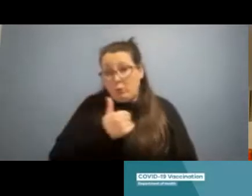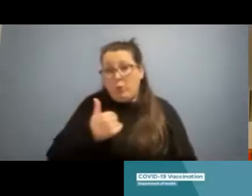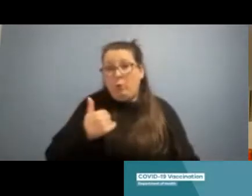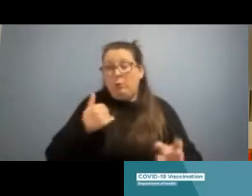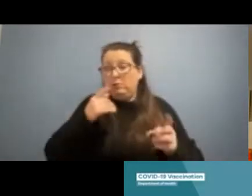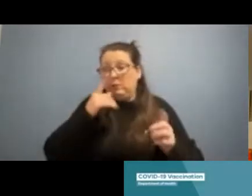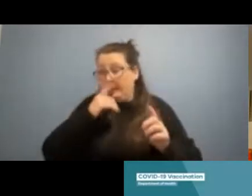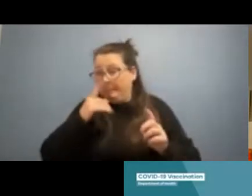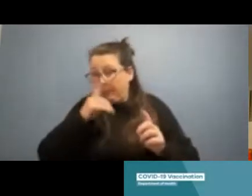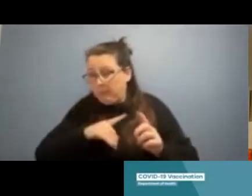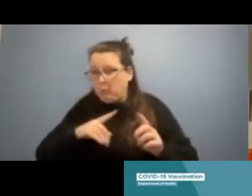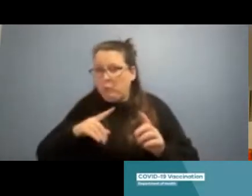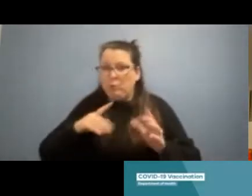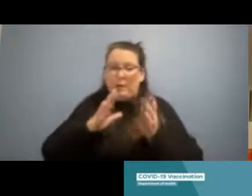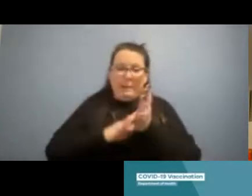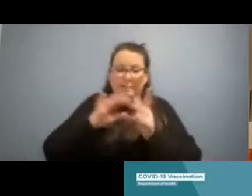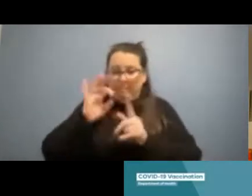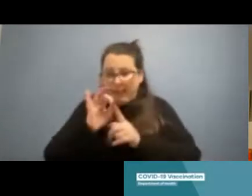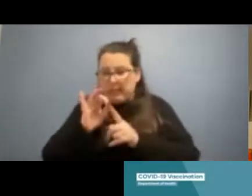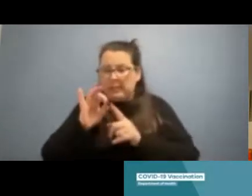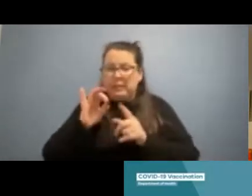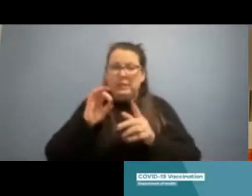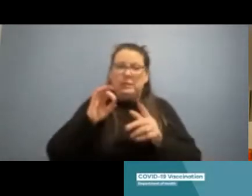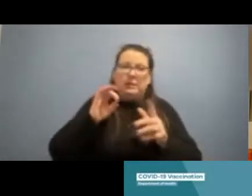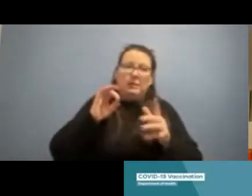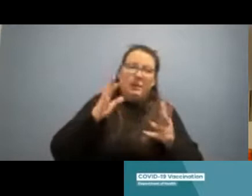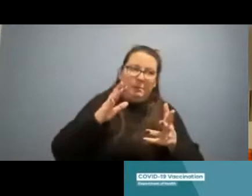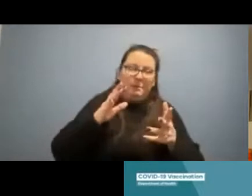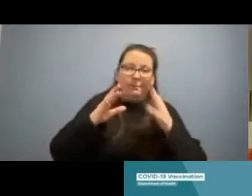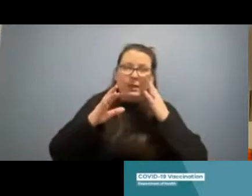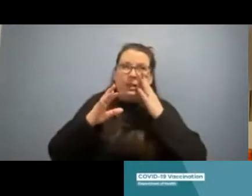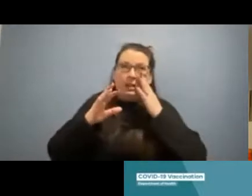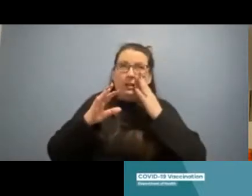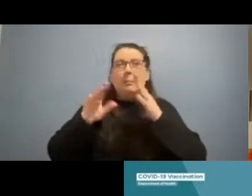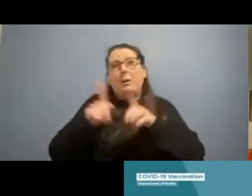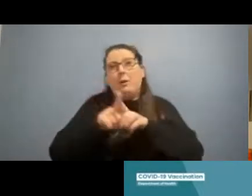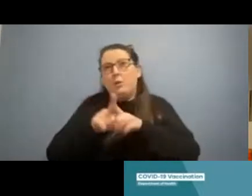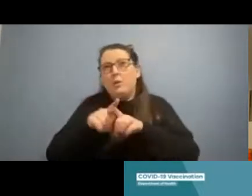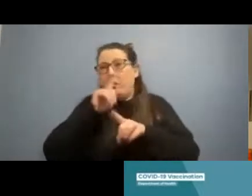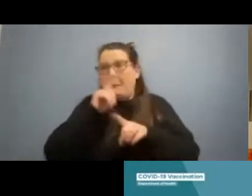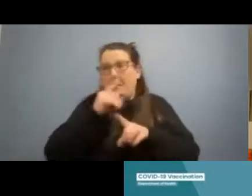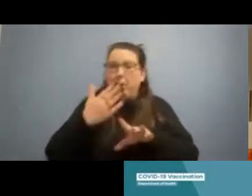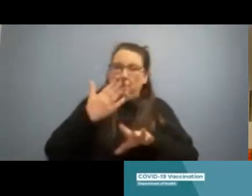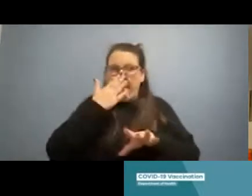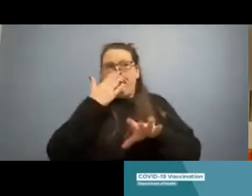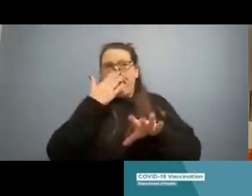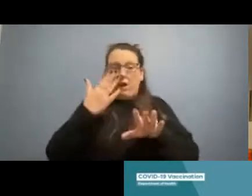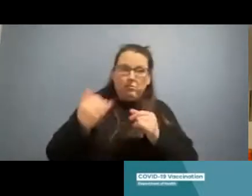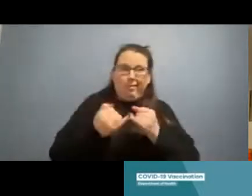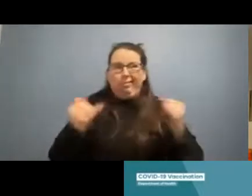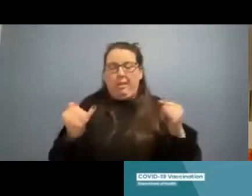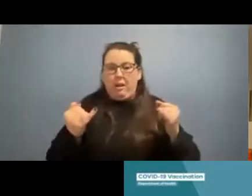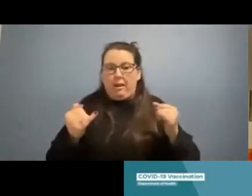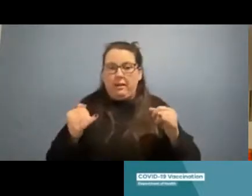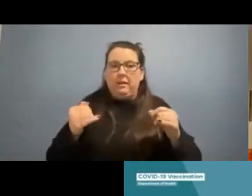well. We're trying to do it at our level, but for those on the front line, for all of you who are doing this